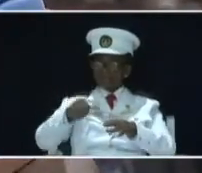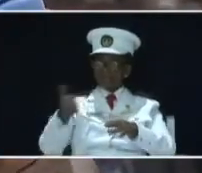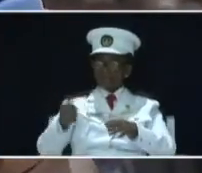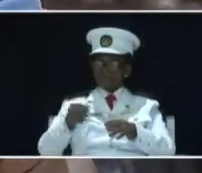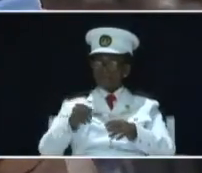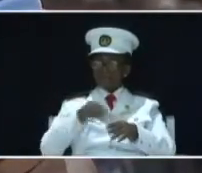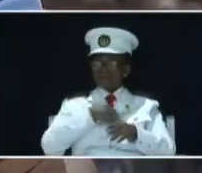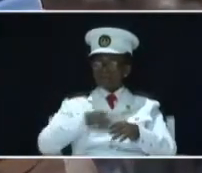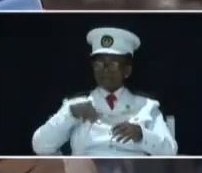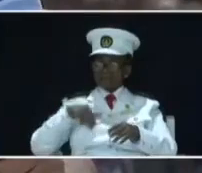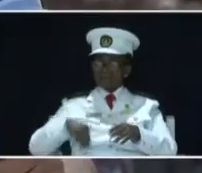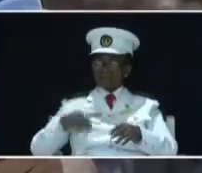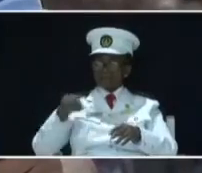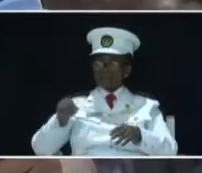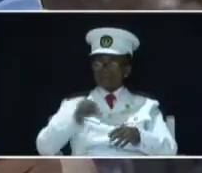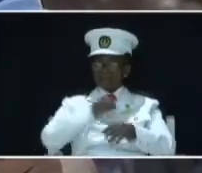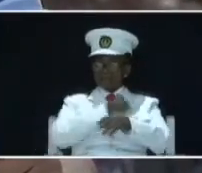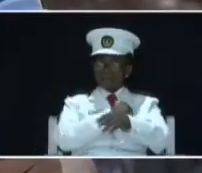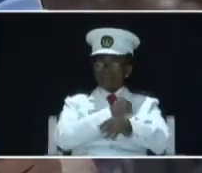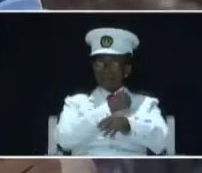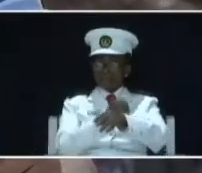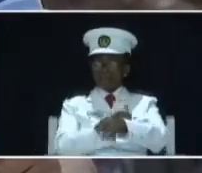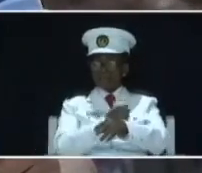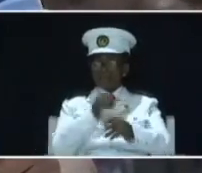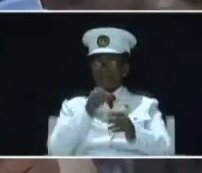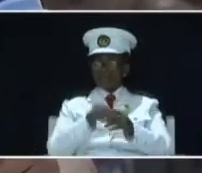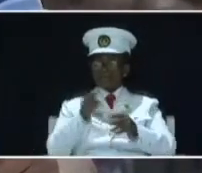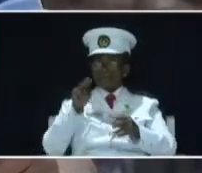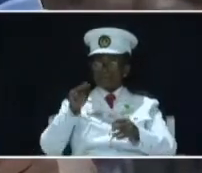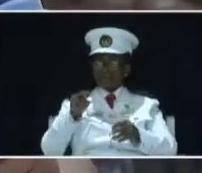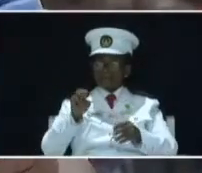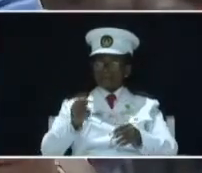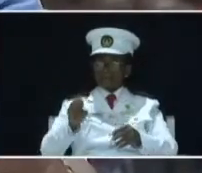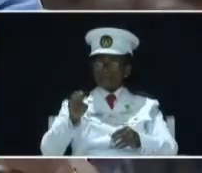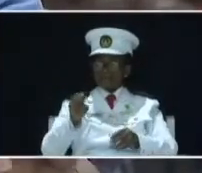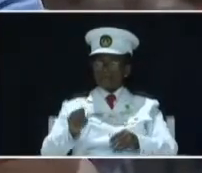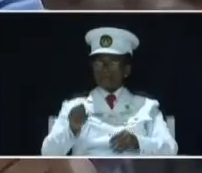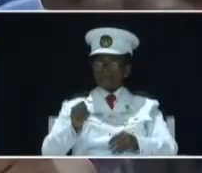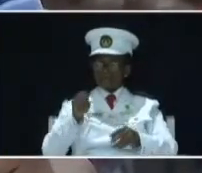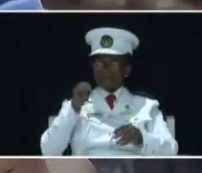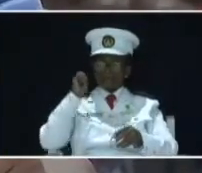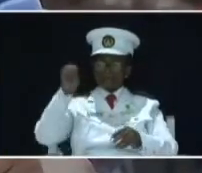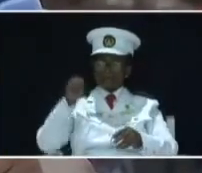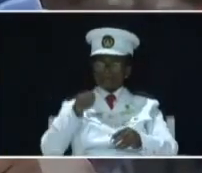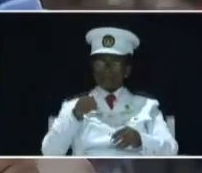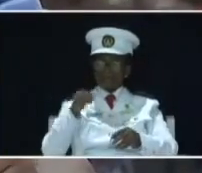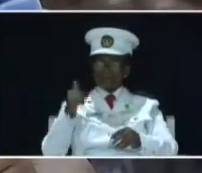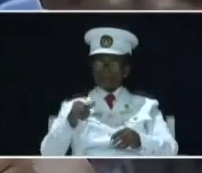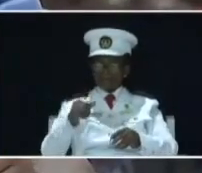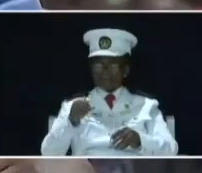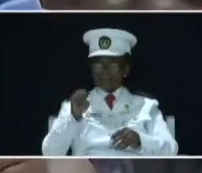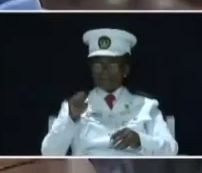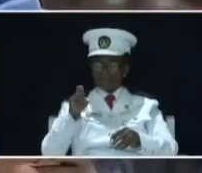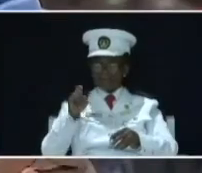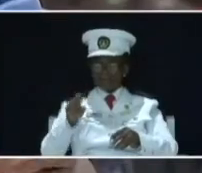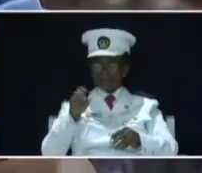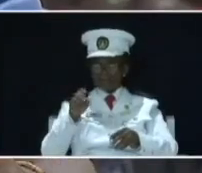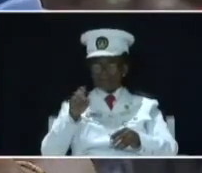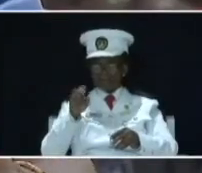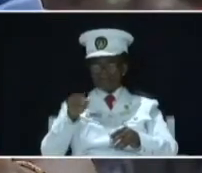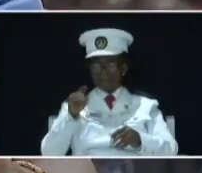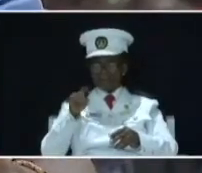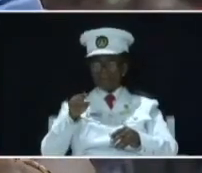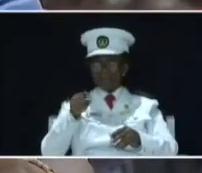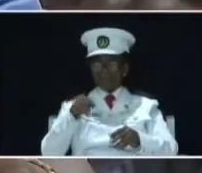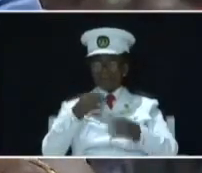In Exodus chapter 7 verse 1, Exodus 7 verse 1, maybe we'll come to that later on in